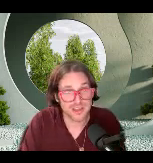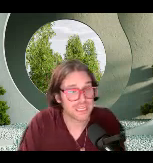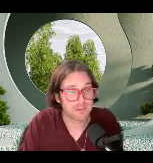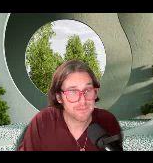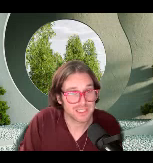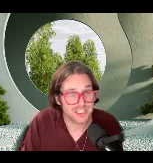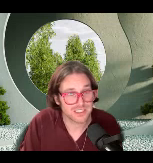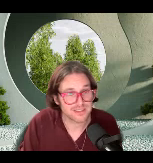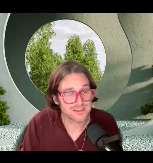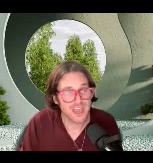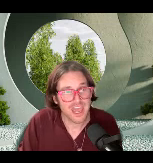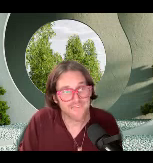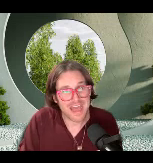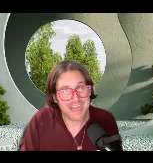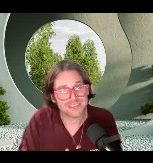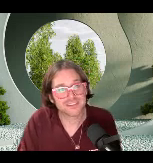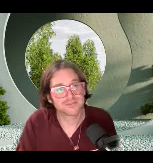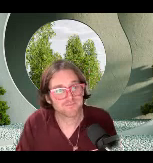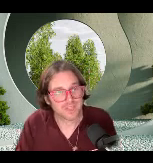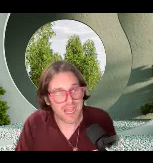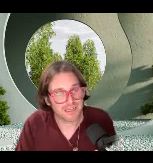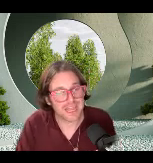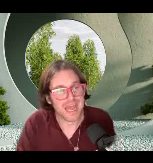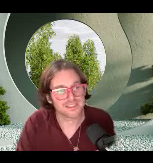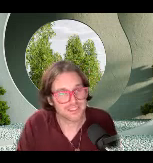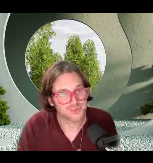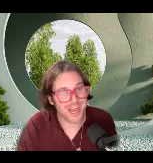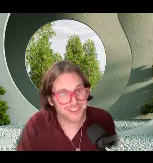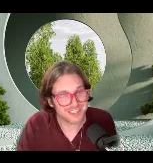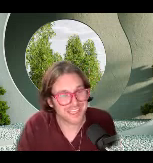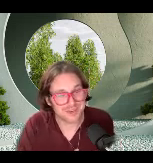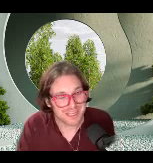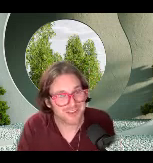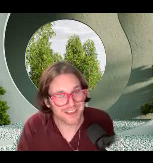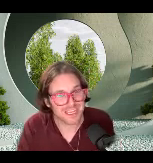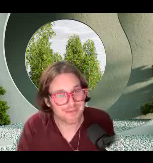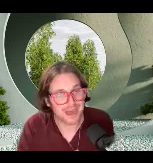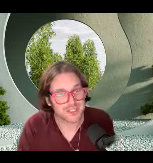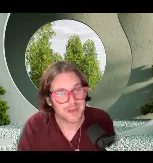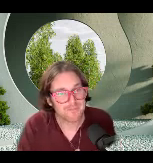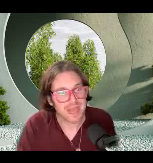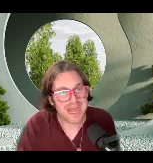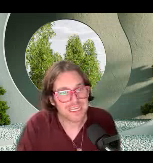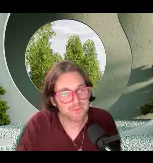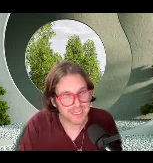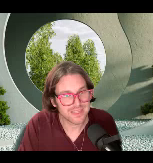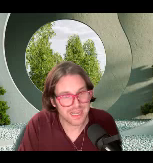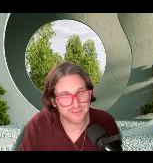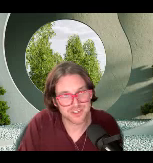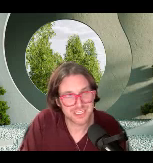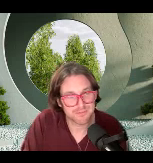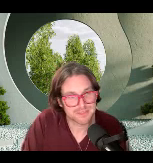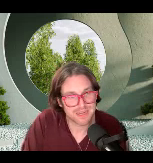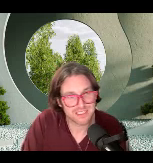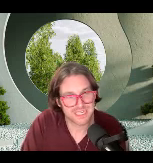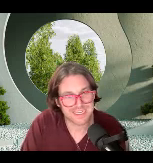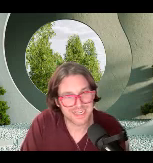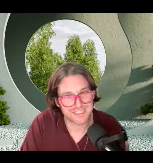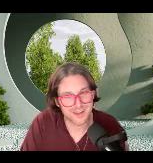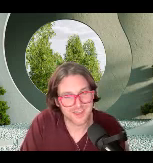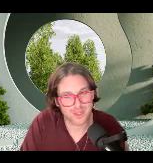to marginalized populations, if I can kind of cast this wider net that we keep talking about, I can bring in that